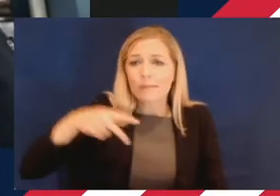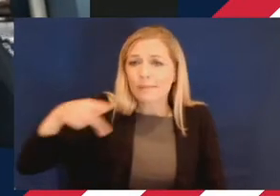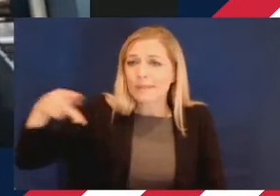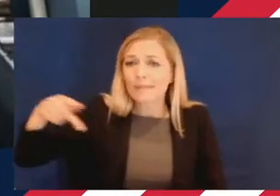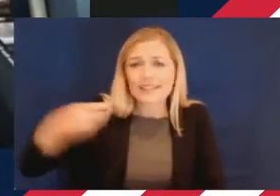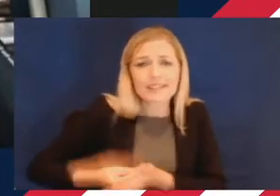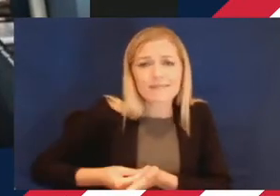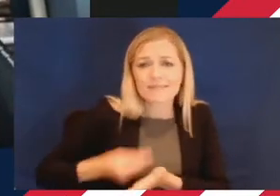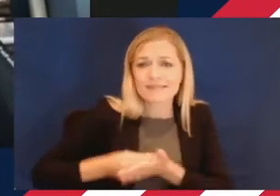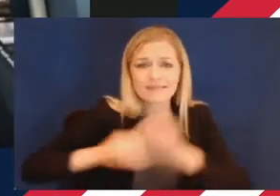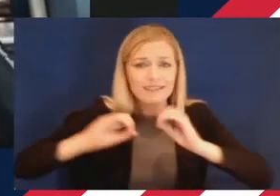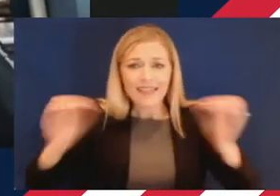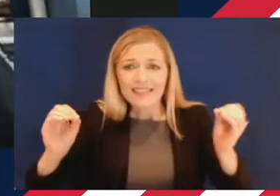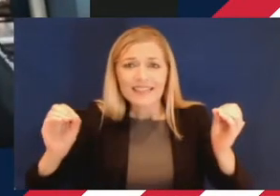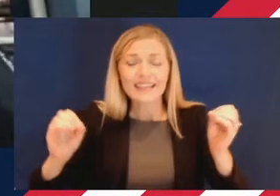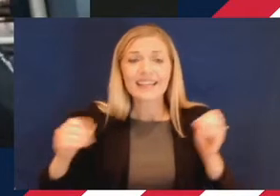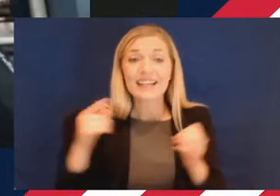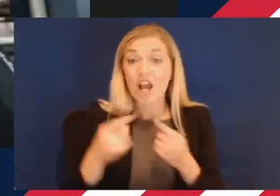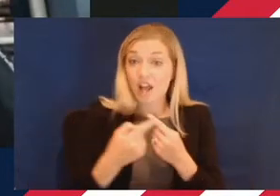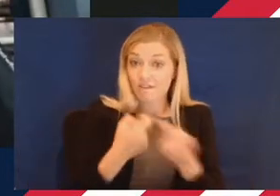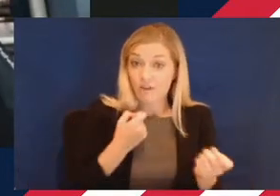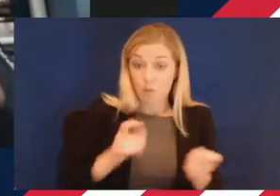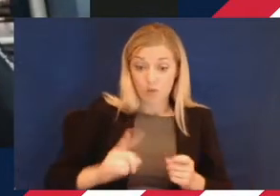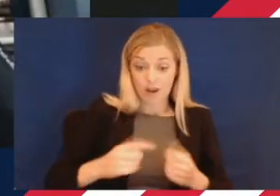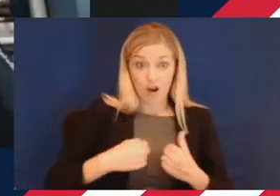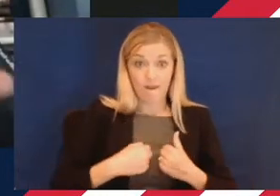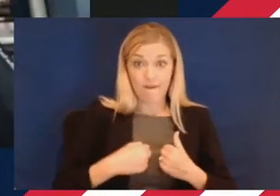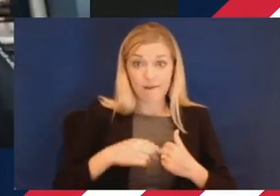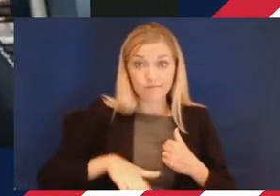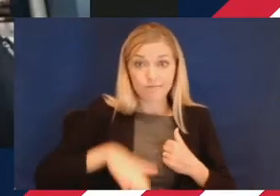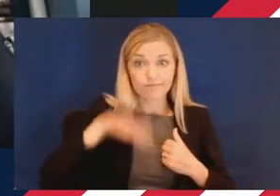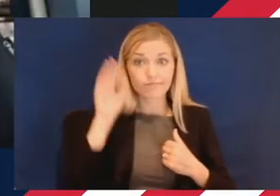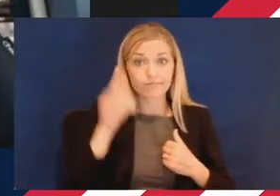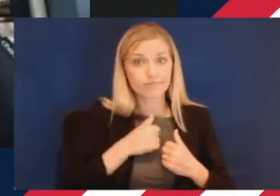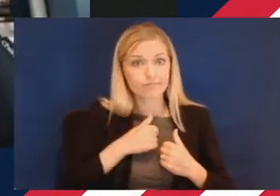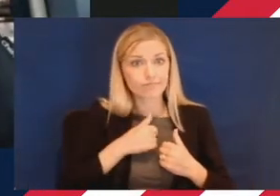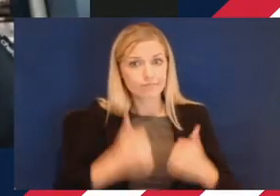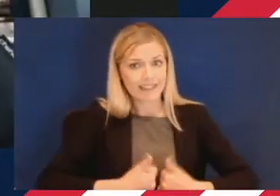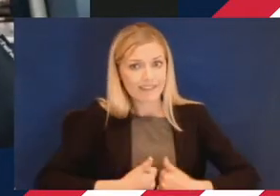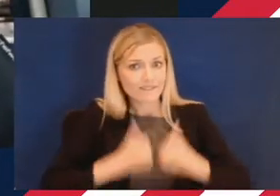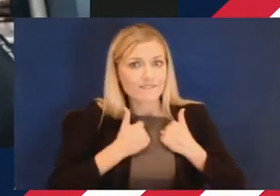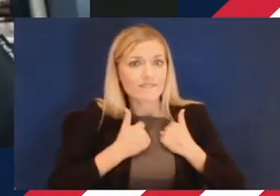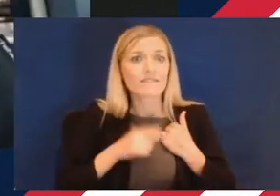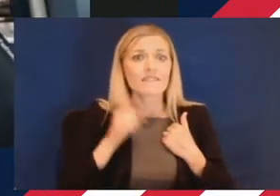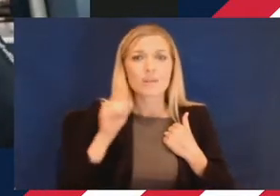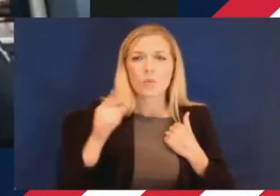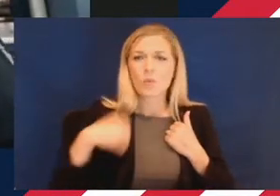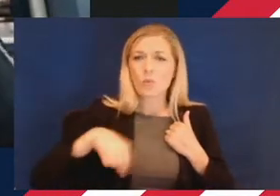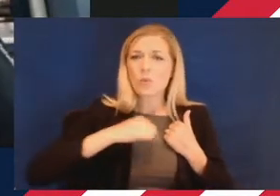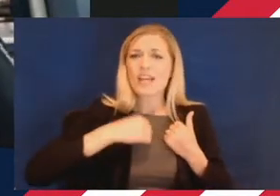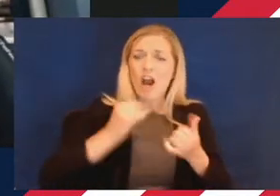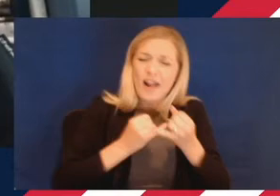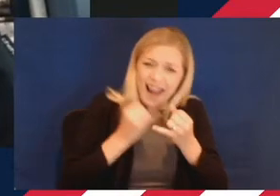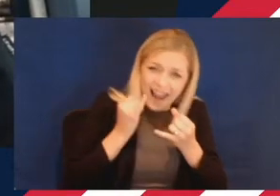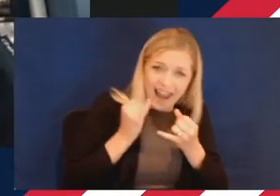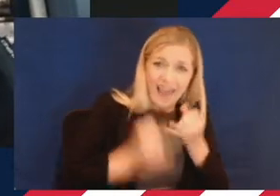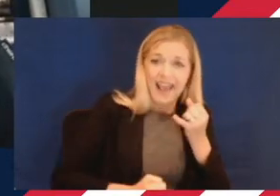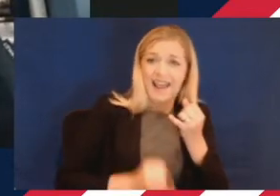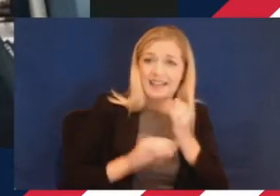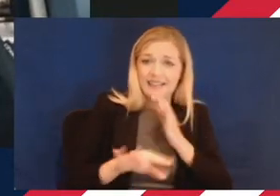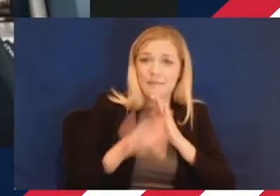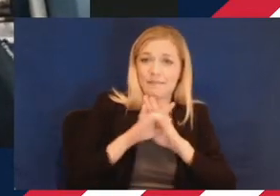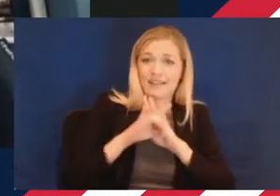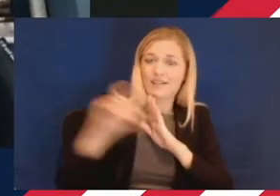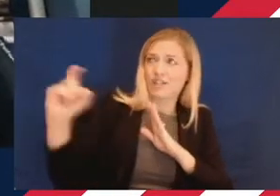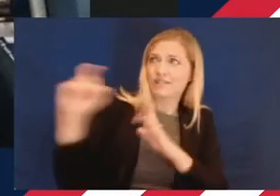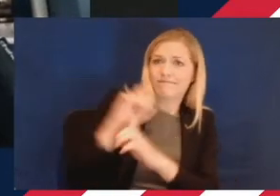ranked last in administering the PPP money by the SBA. We are, speaking